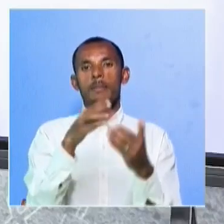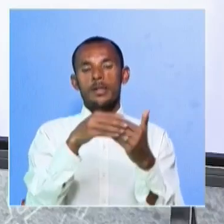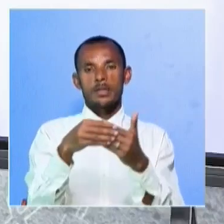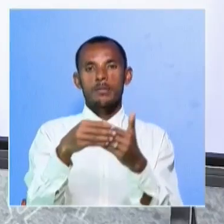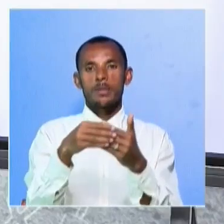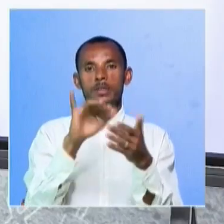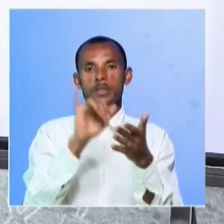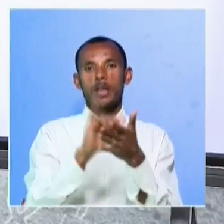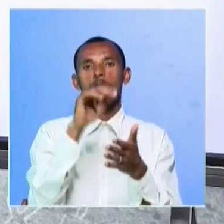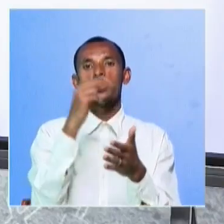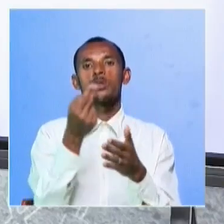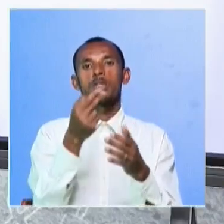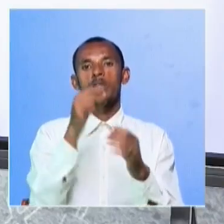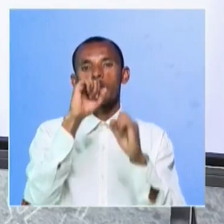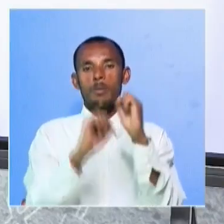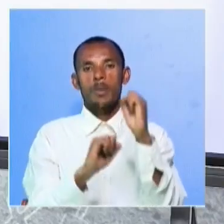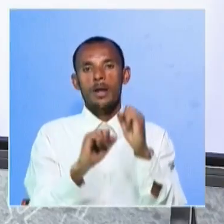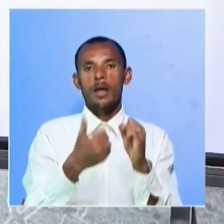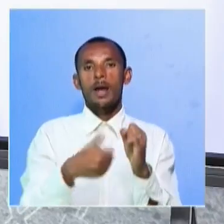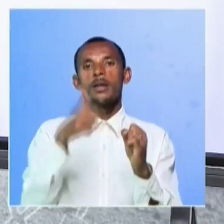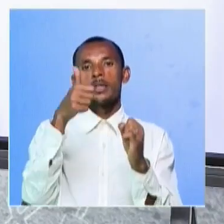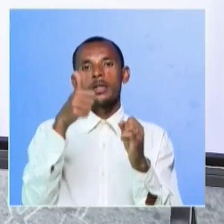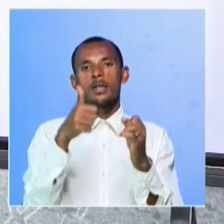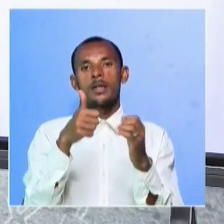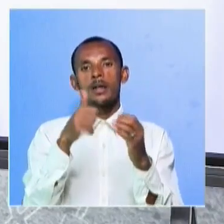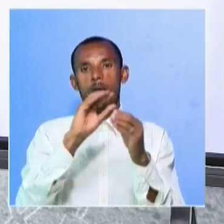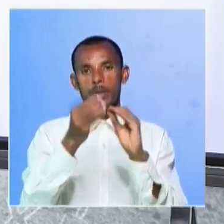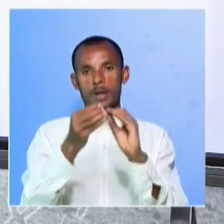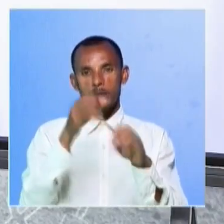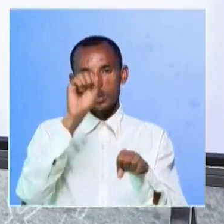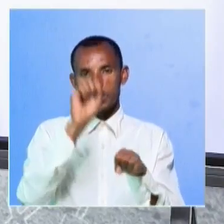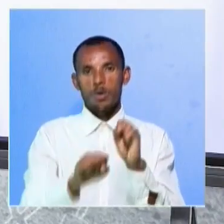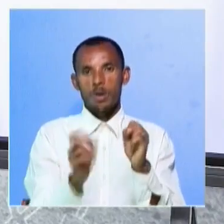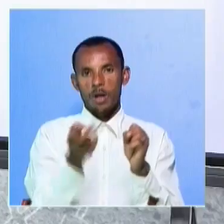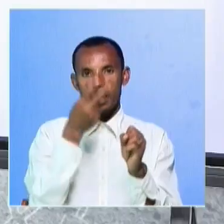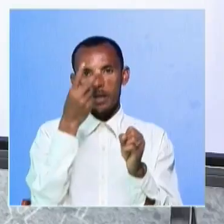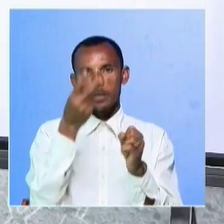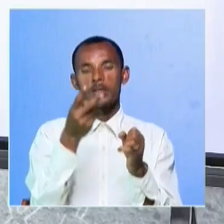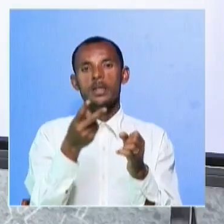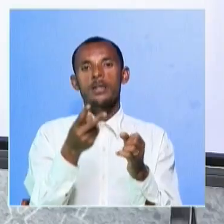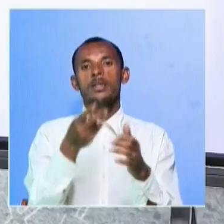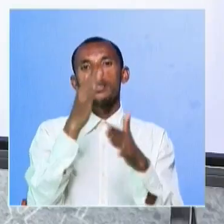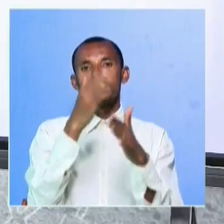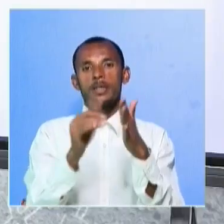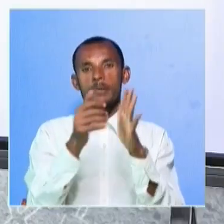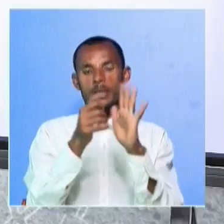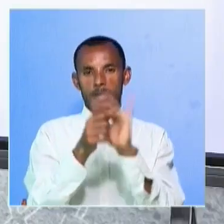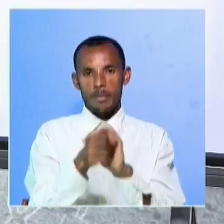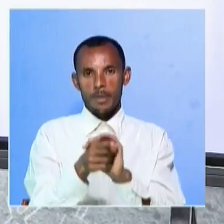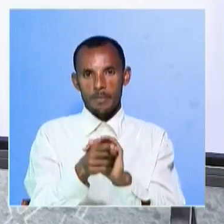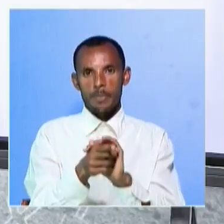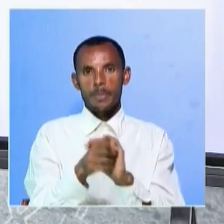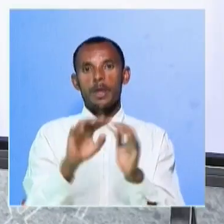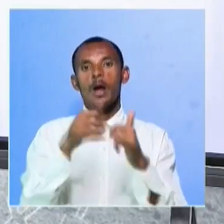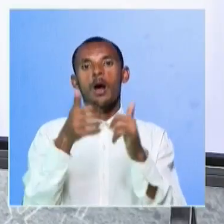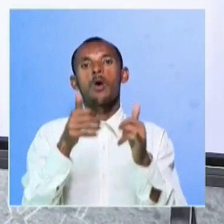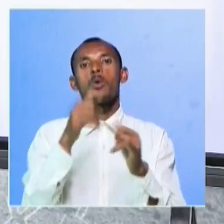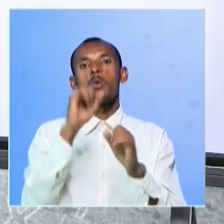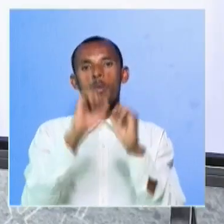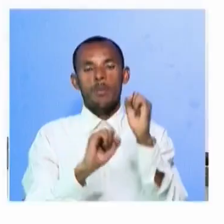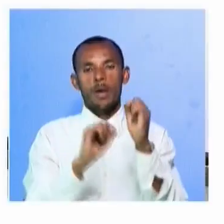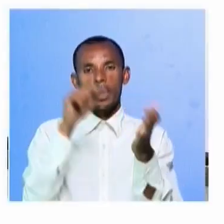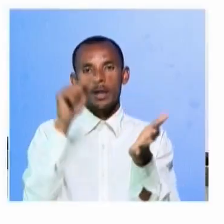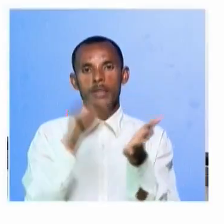are used in comparing other numbers, okay? So let's see some examples on how we can compare